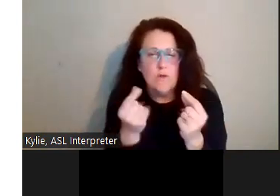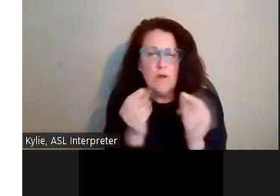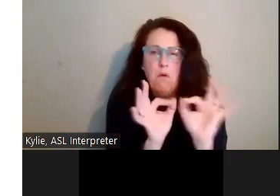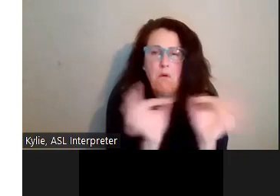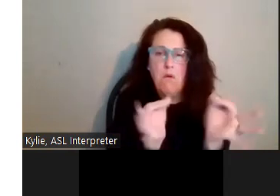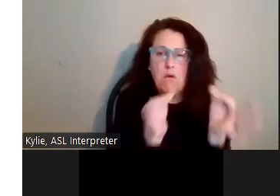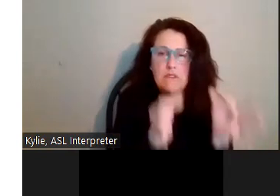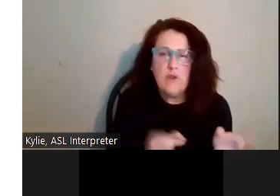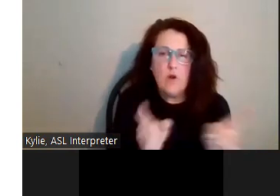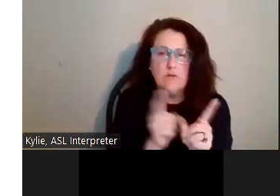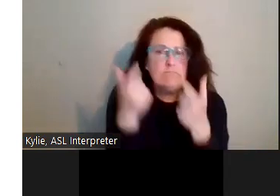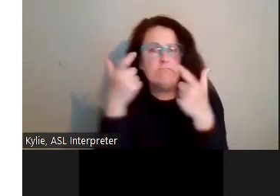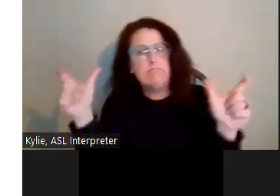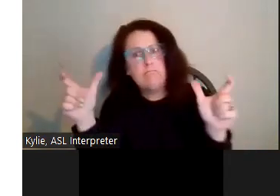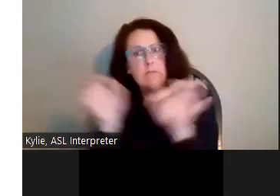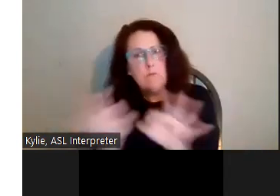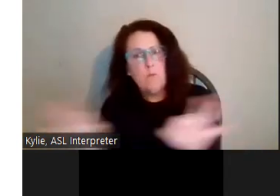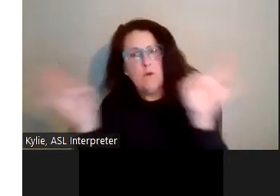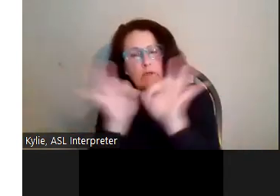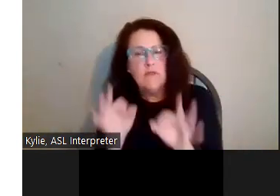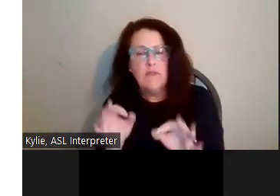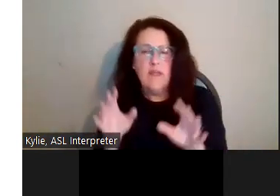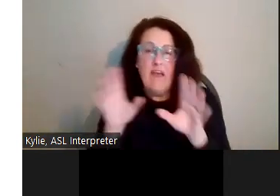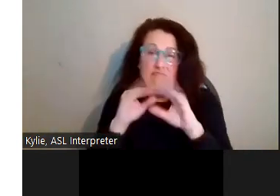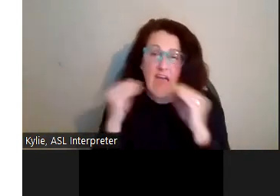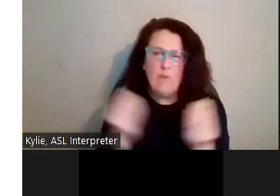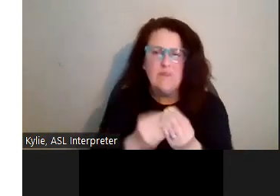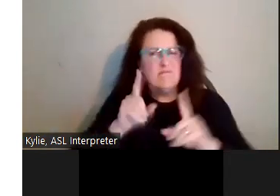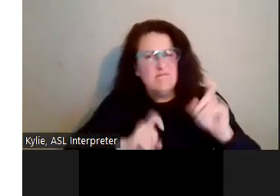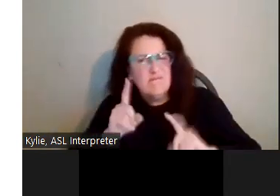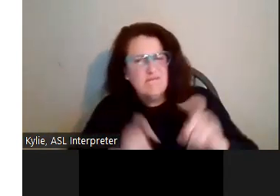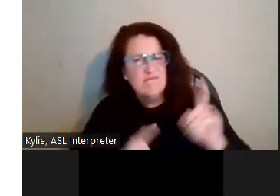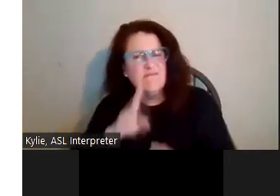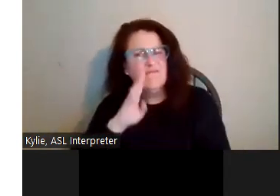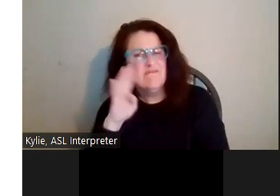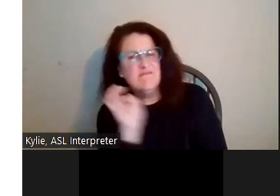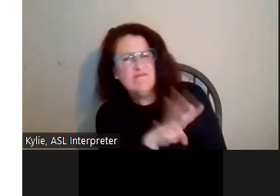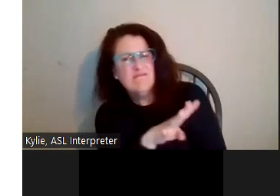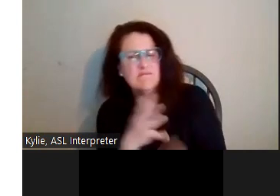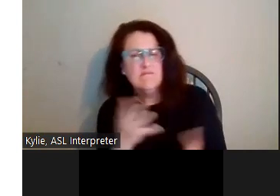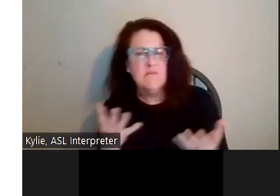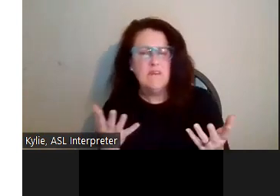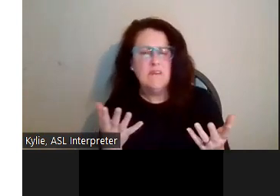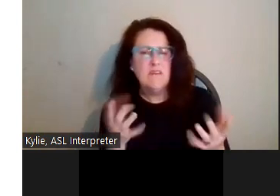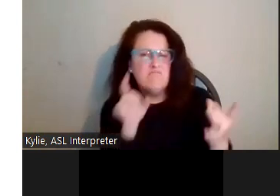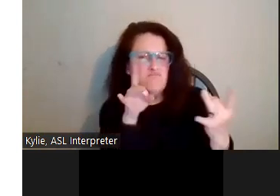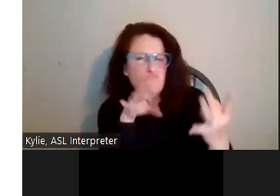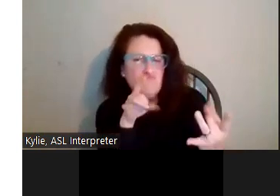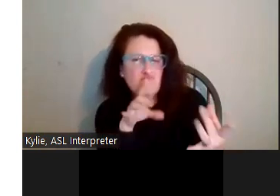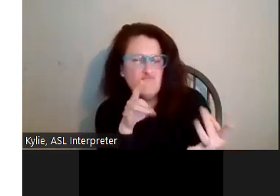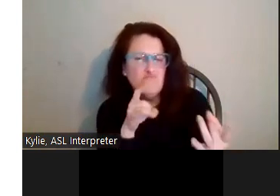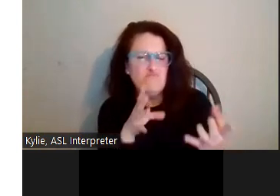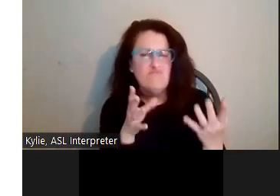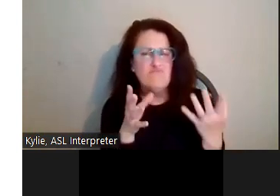large, and that families have a lot of questions and have a lot of input that they can have